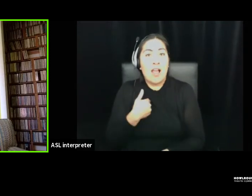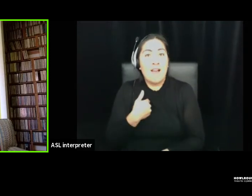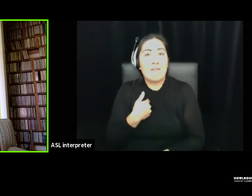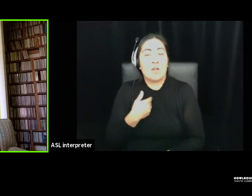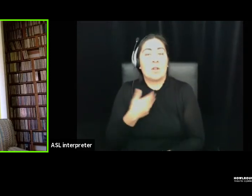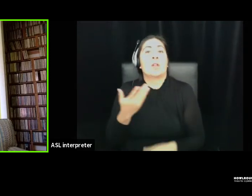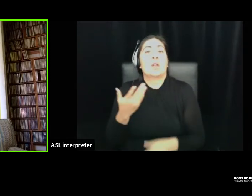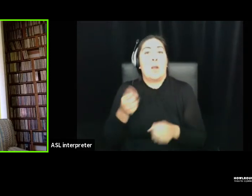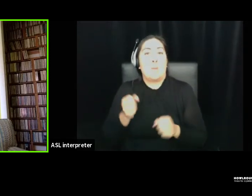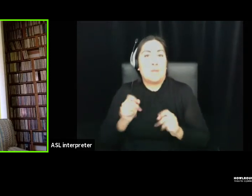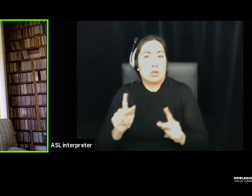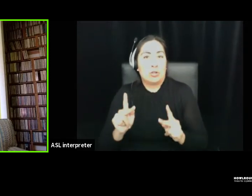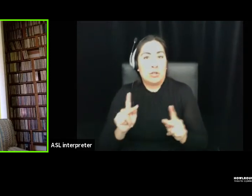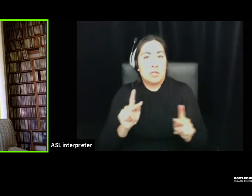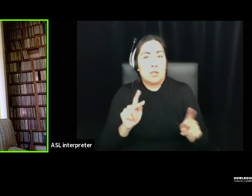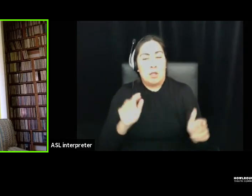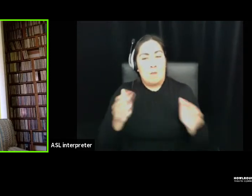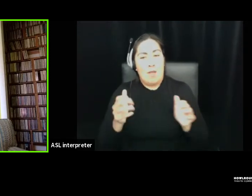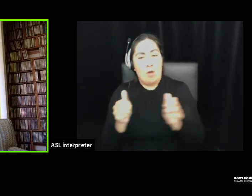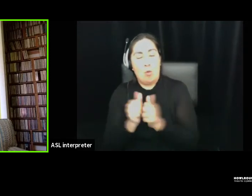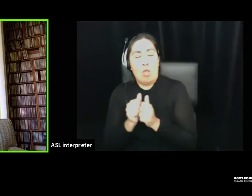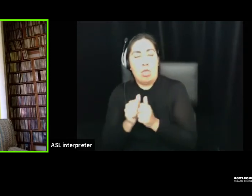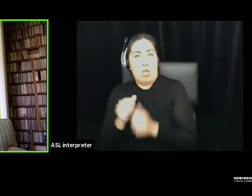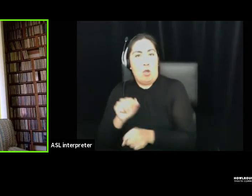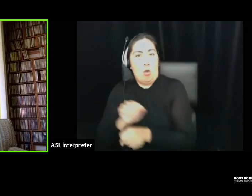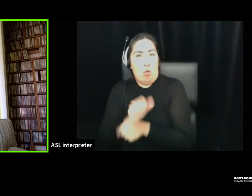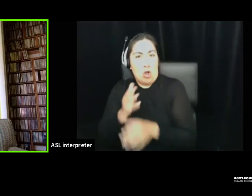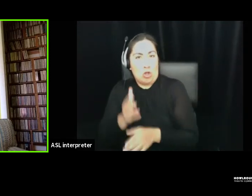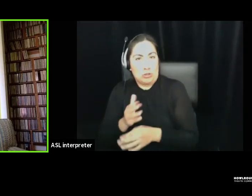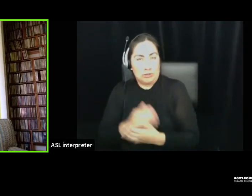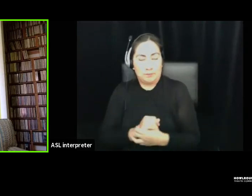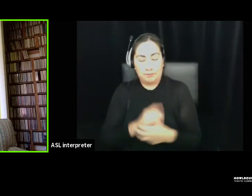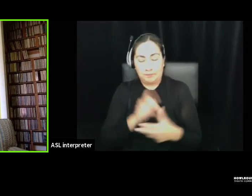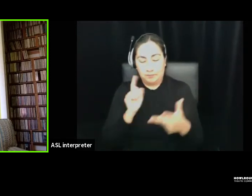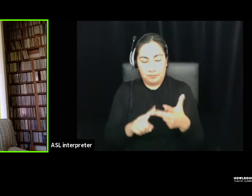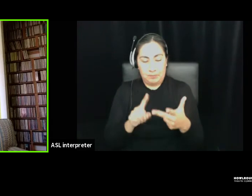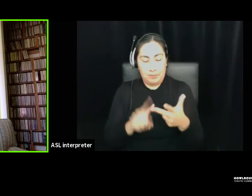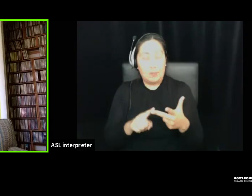The third thing I'm thinking about is scarcity mentality.